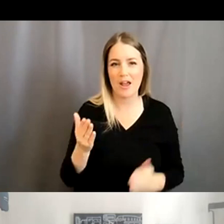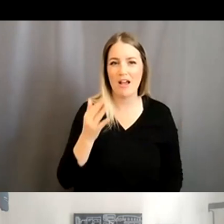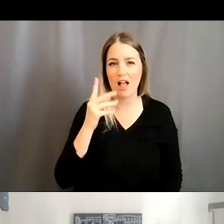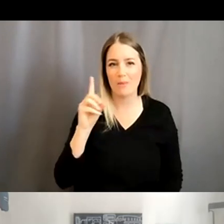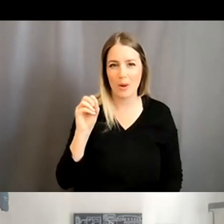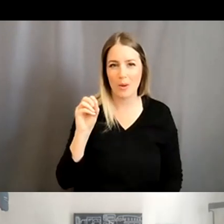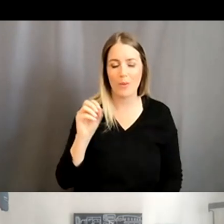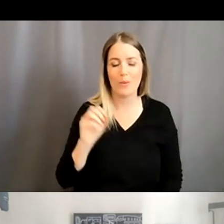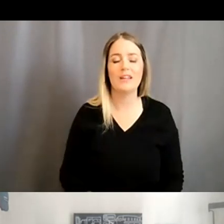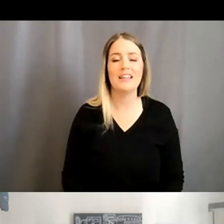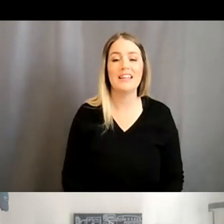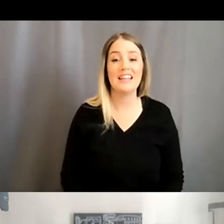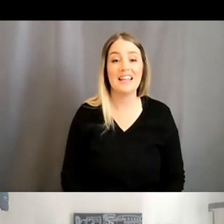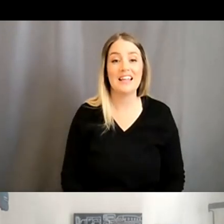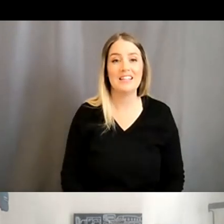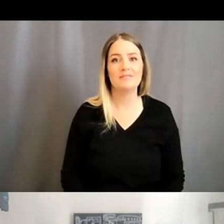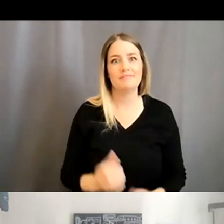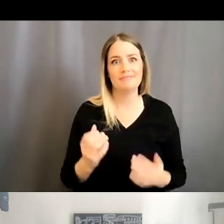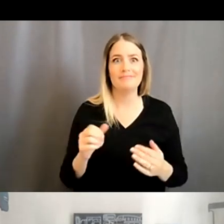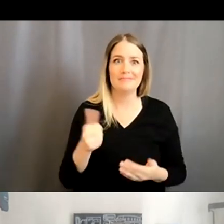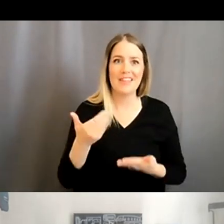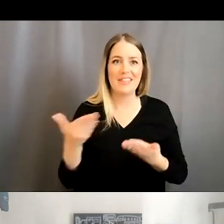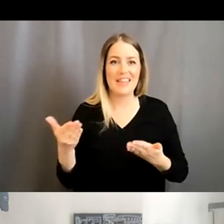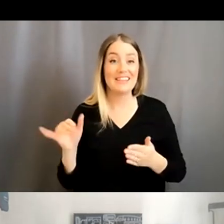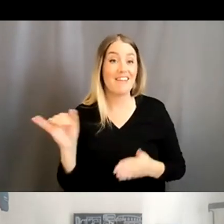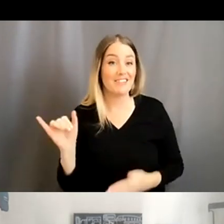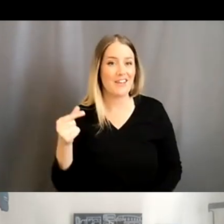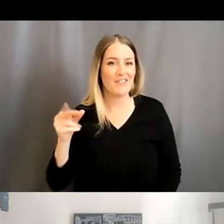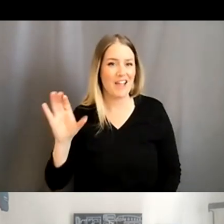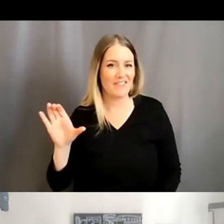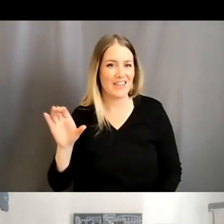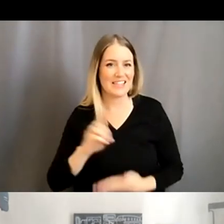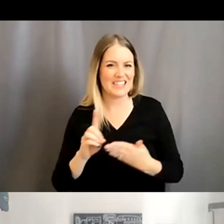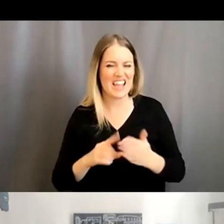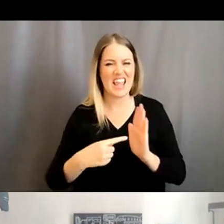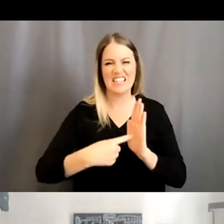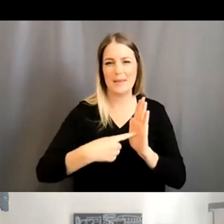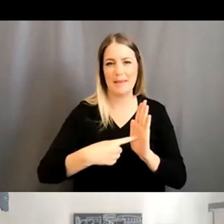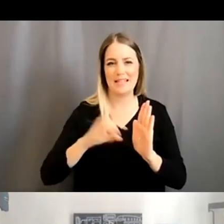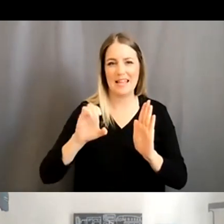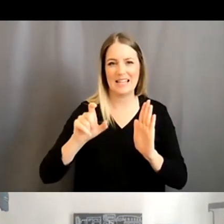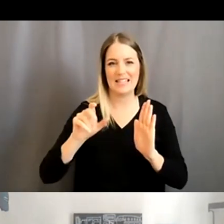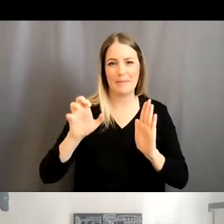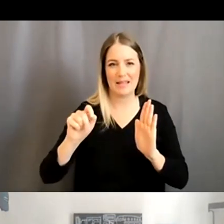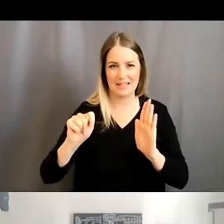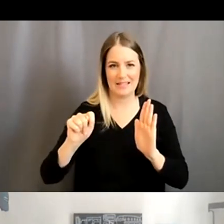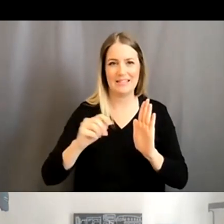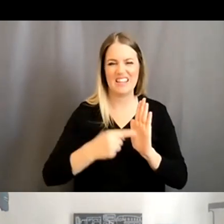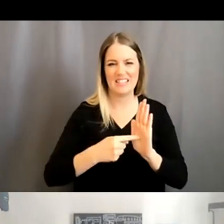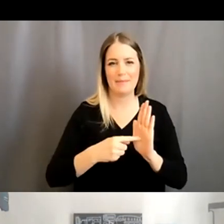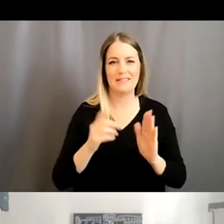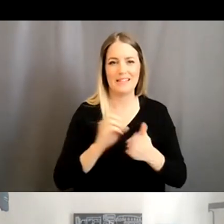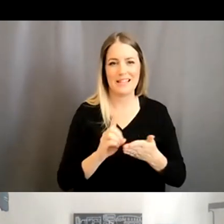and among many things, I do graphic design, but exhibit design in general. And of course,